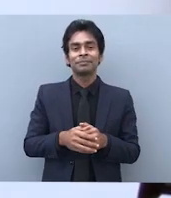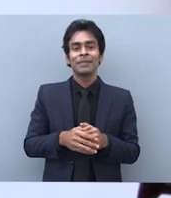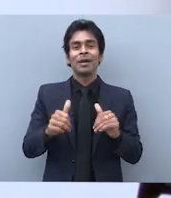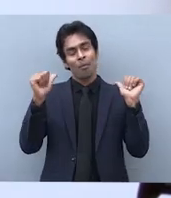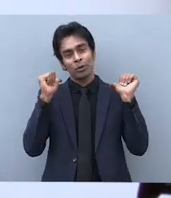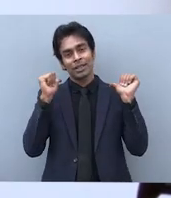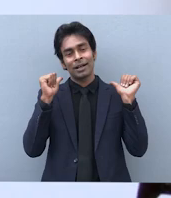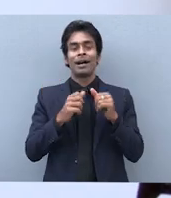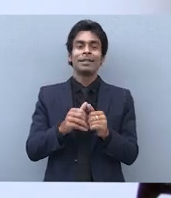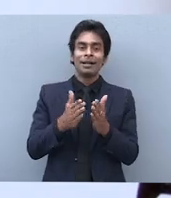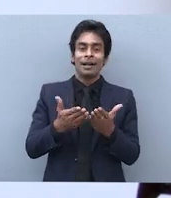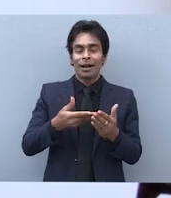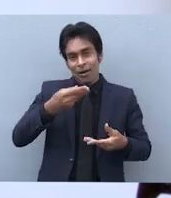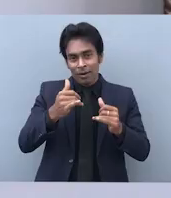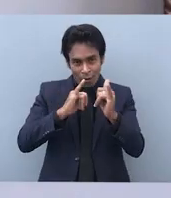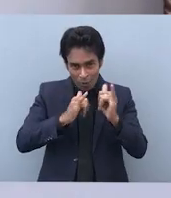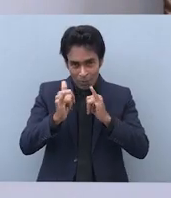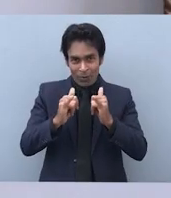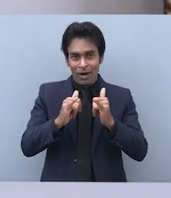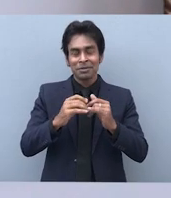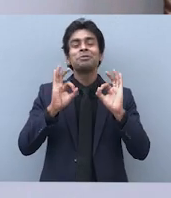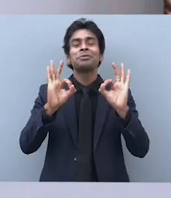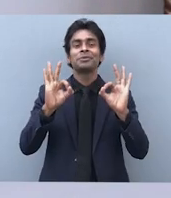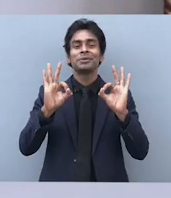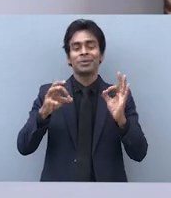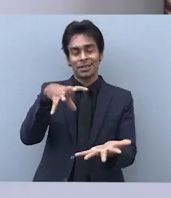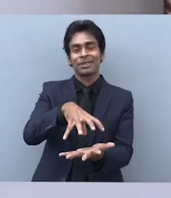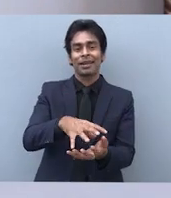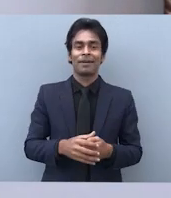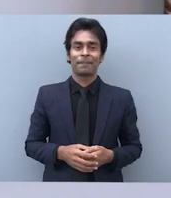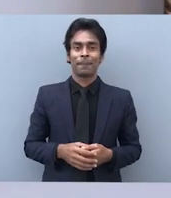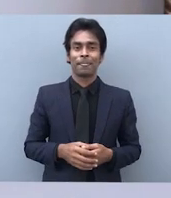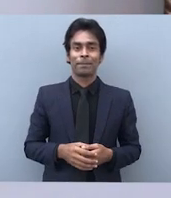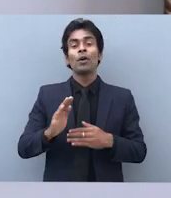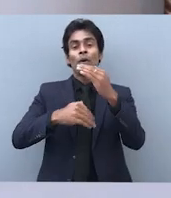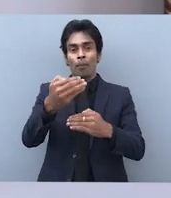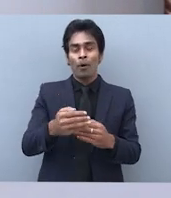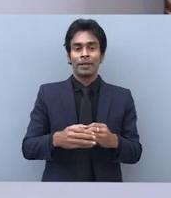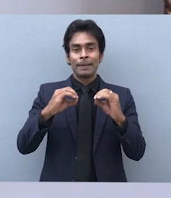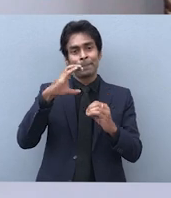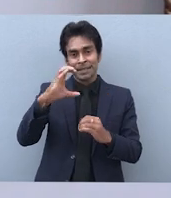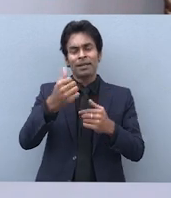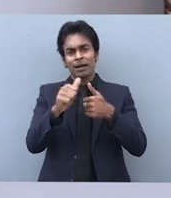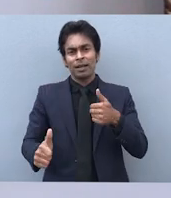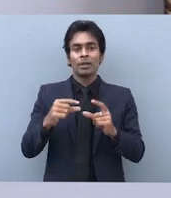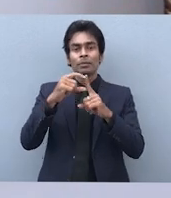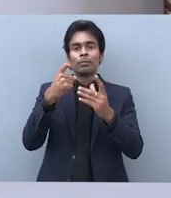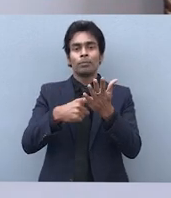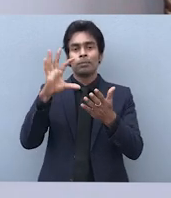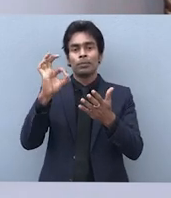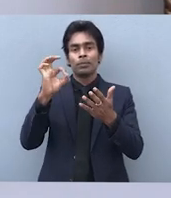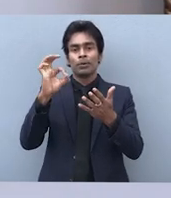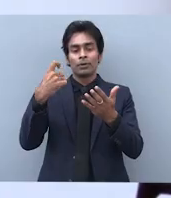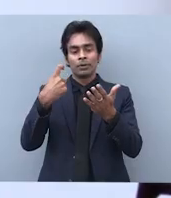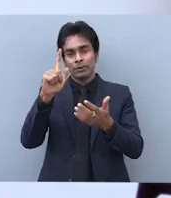British Council to work with the British Council, get involved in numerous projects, both in Bangladesh and